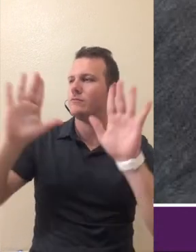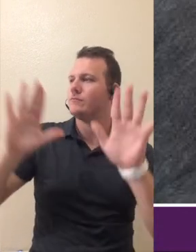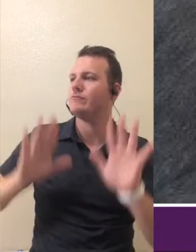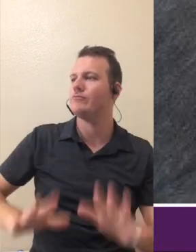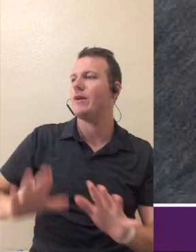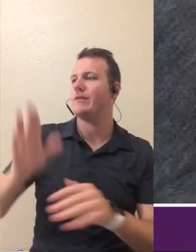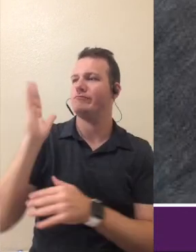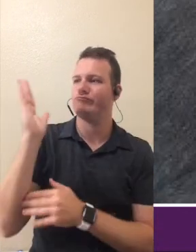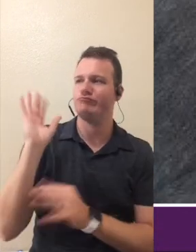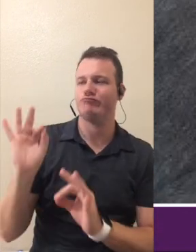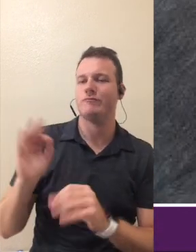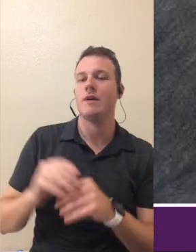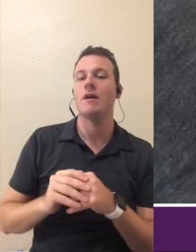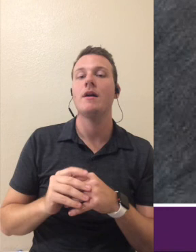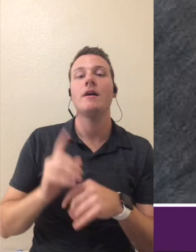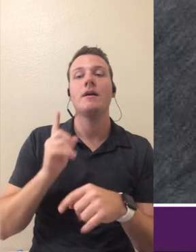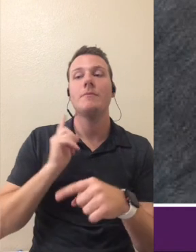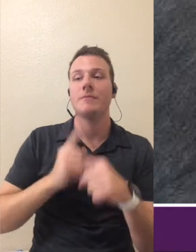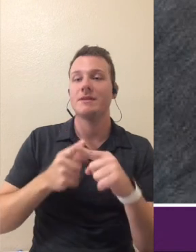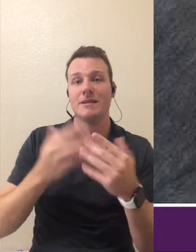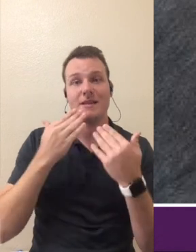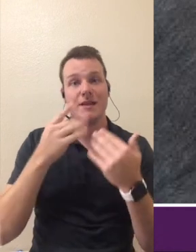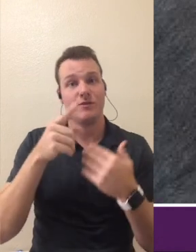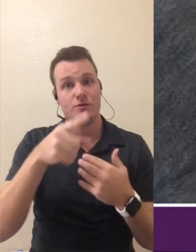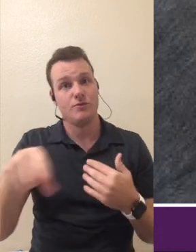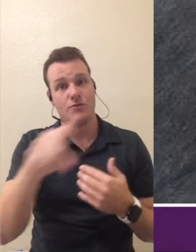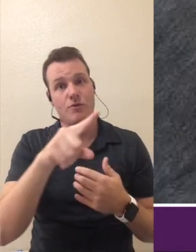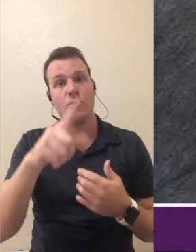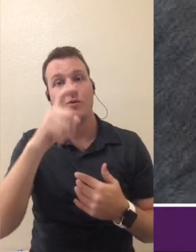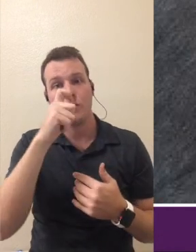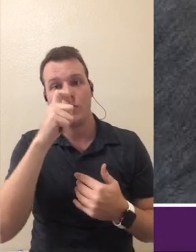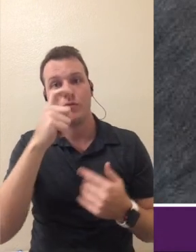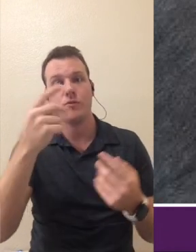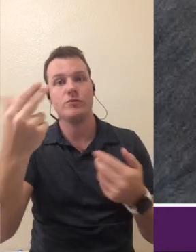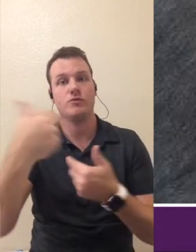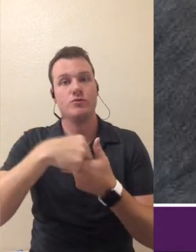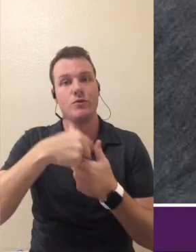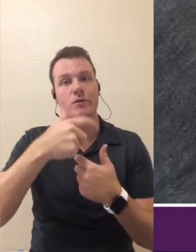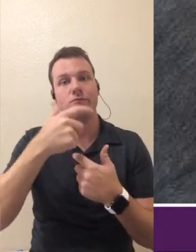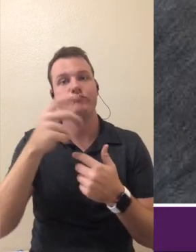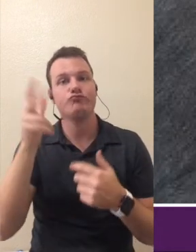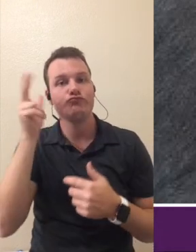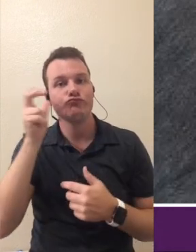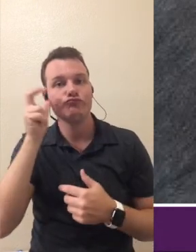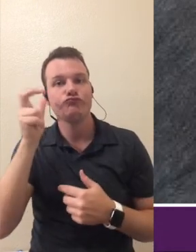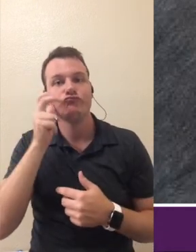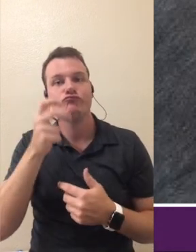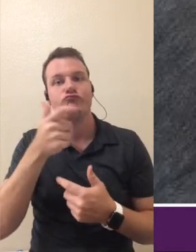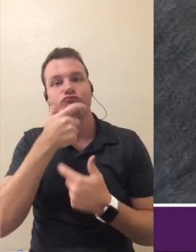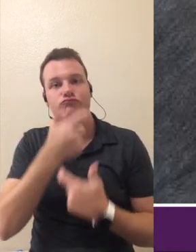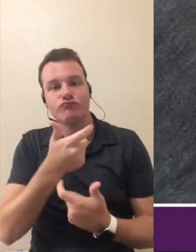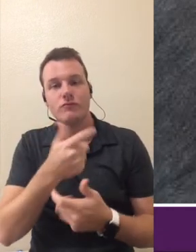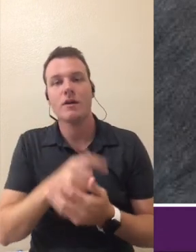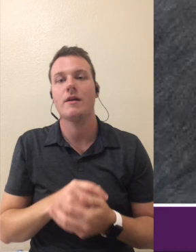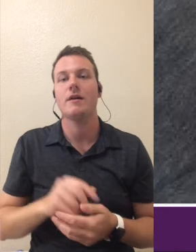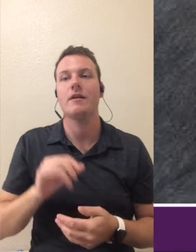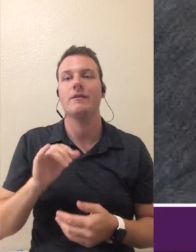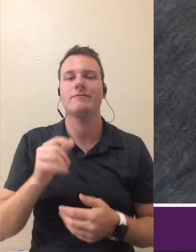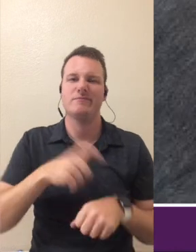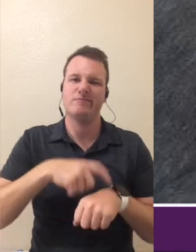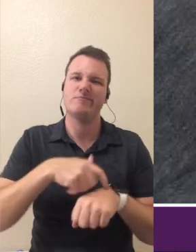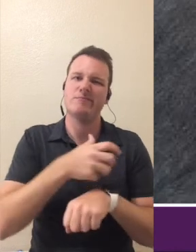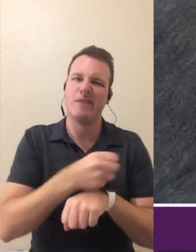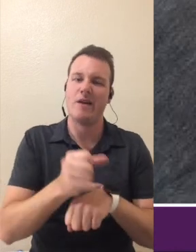great presentation. I'd also like to thank everyone for attending. We are out of time for today's session, but if you